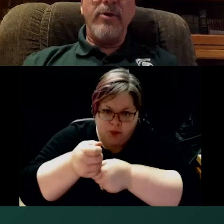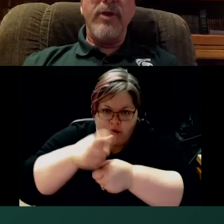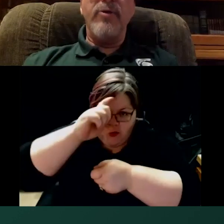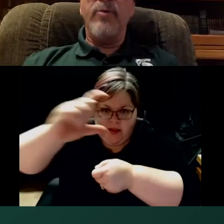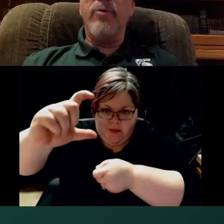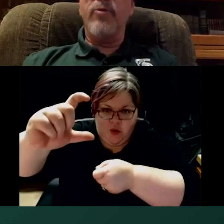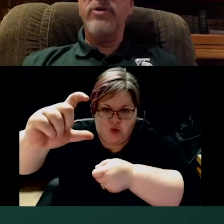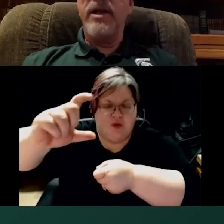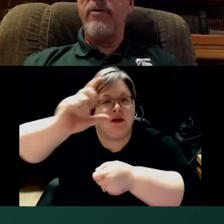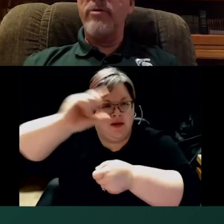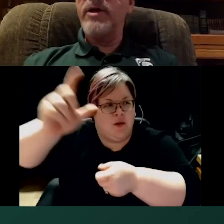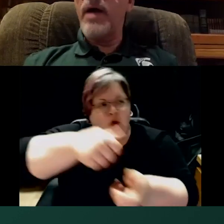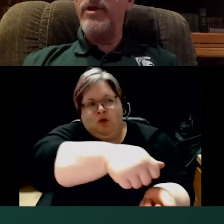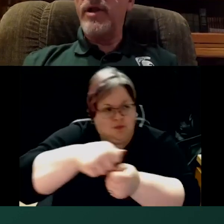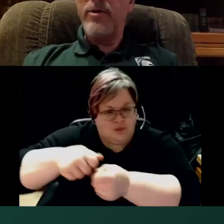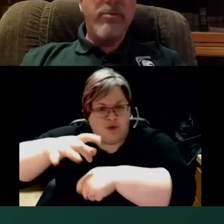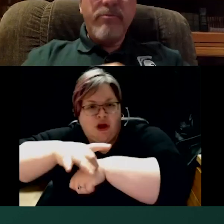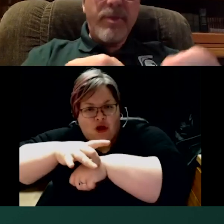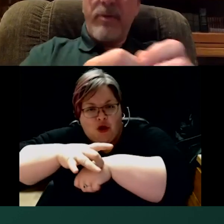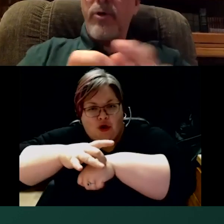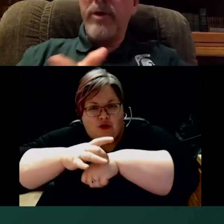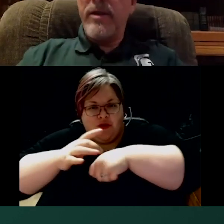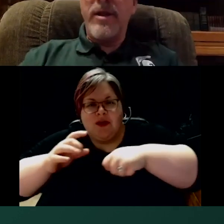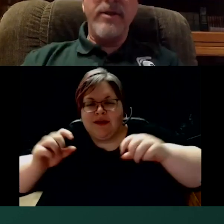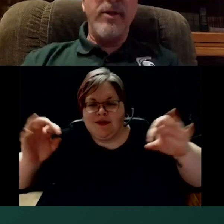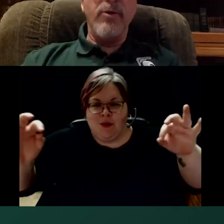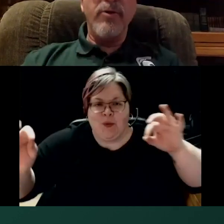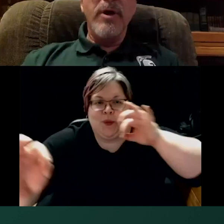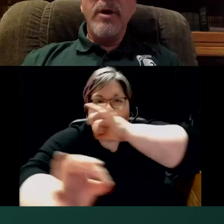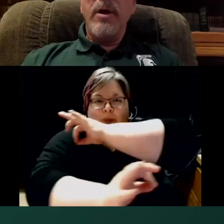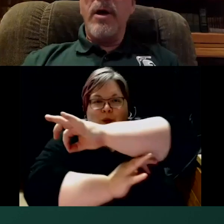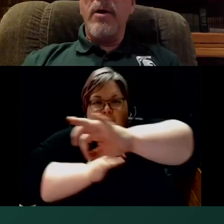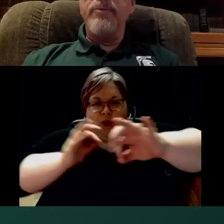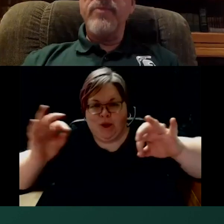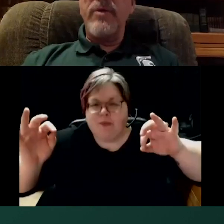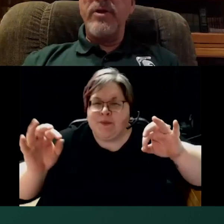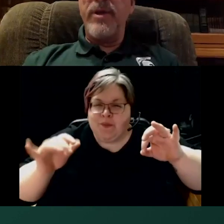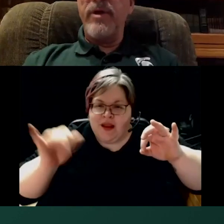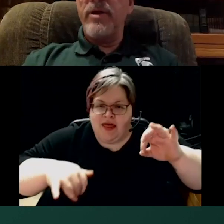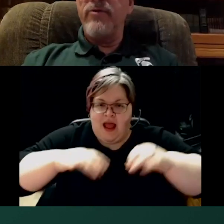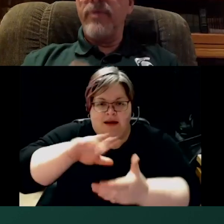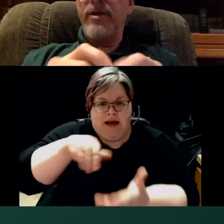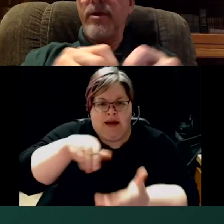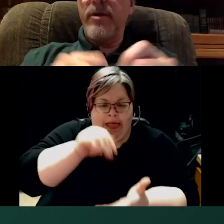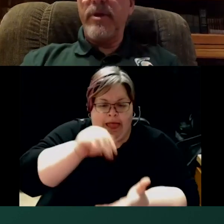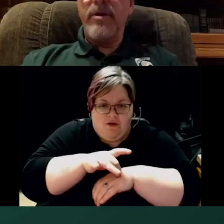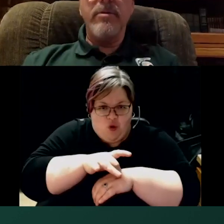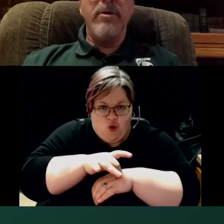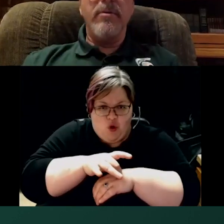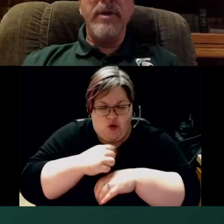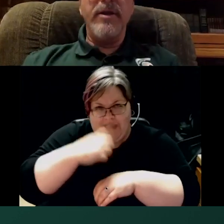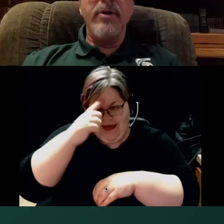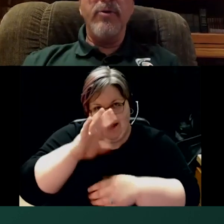on the Earth, and they're both rotating around a common center somewhere inside the Earth. I think the Berry center for that system